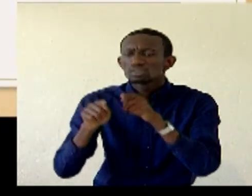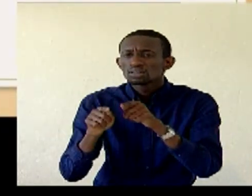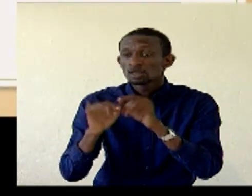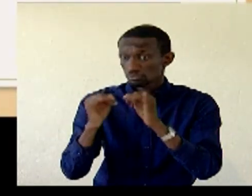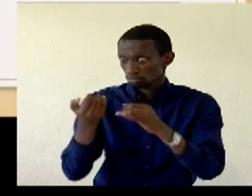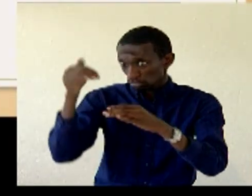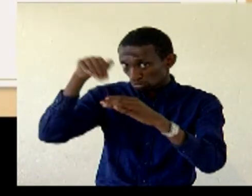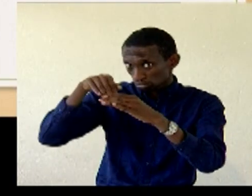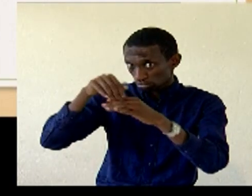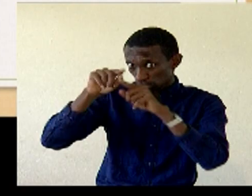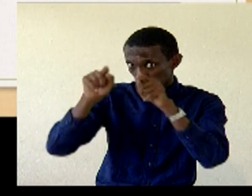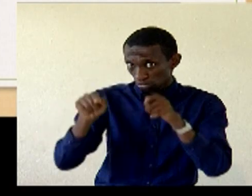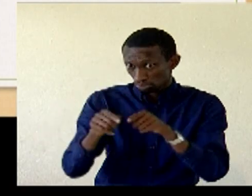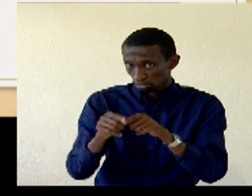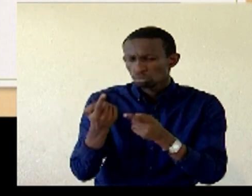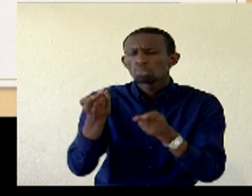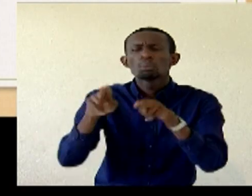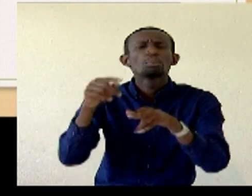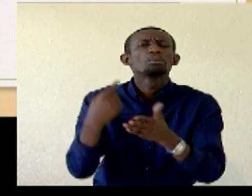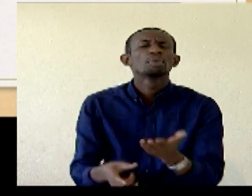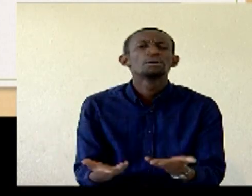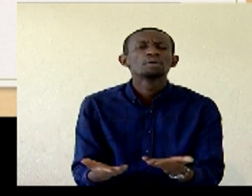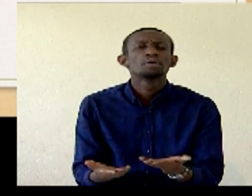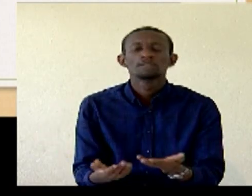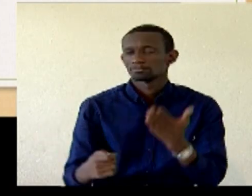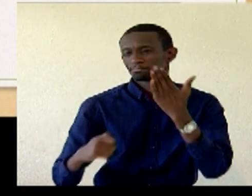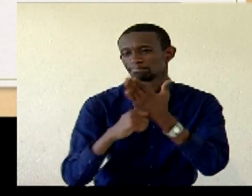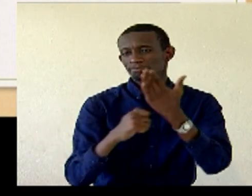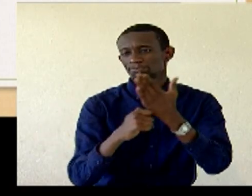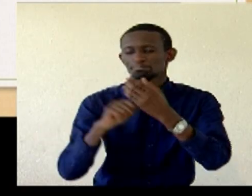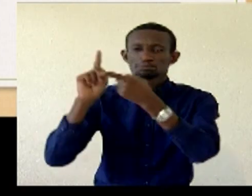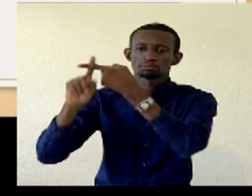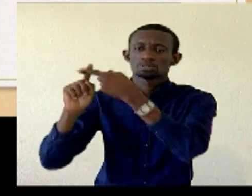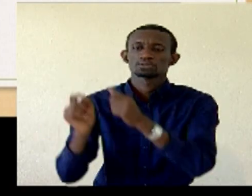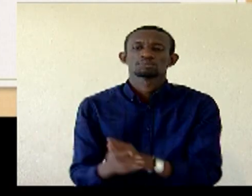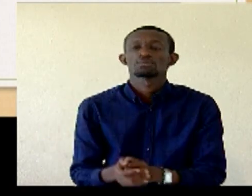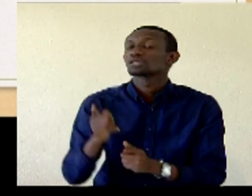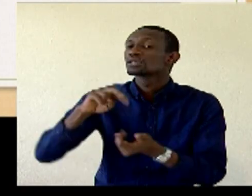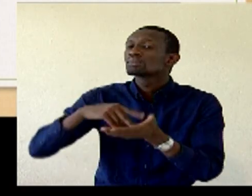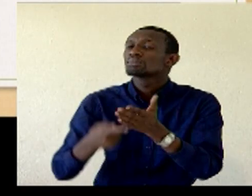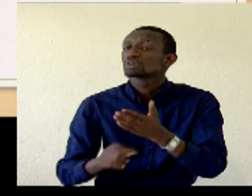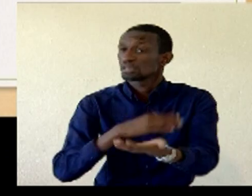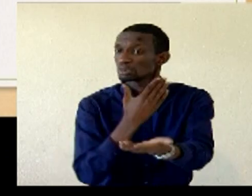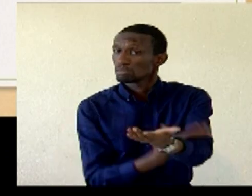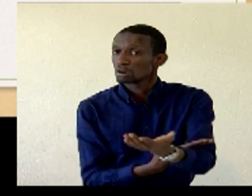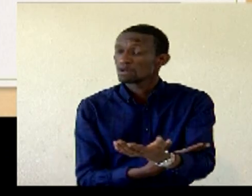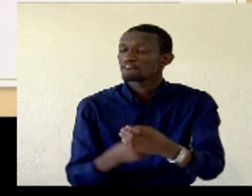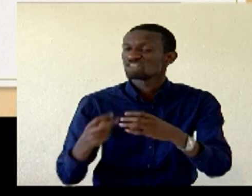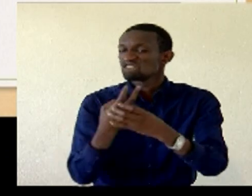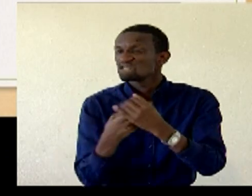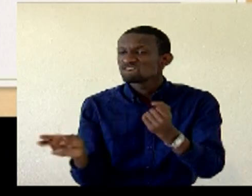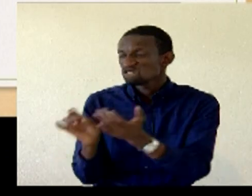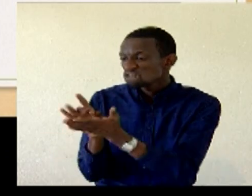enter into the ring, what happens? That positive charge. So that means the ability to remove the